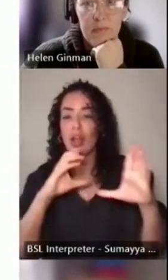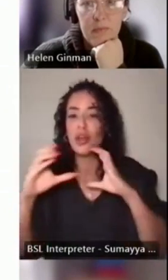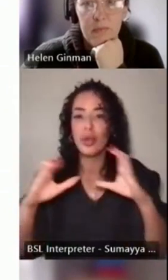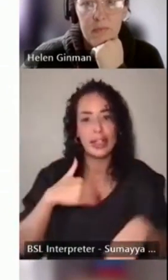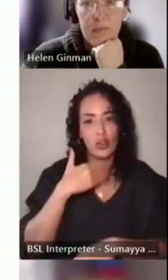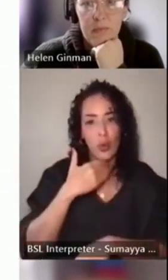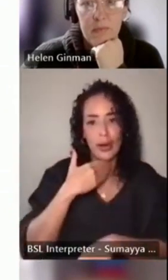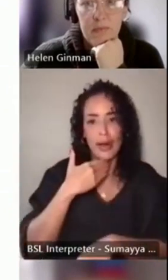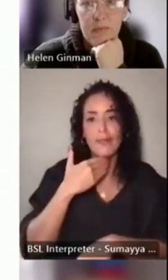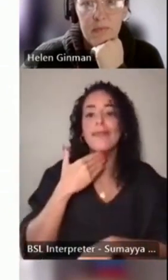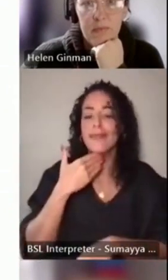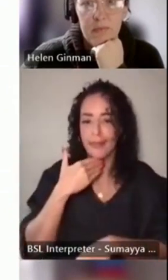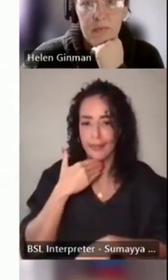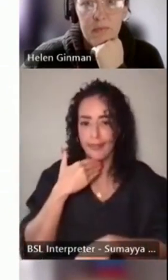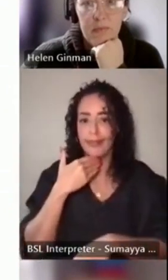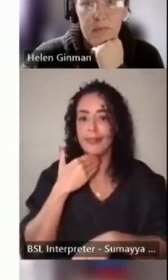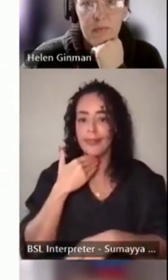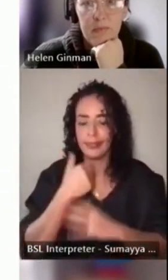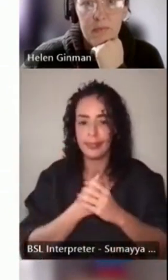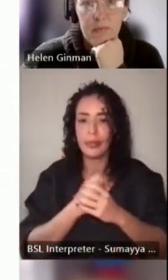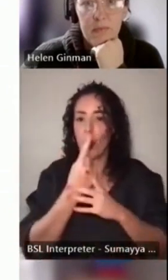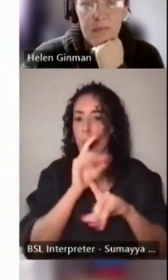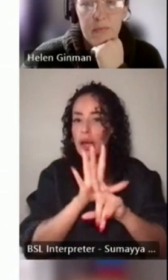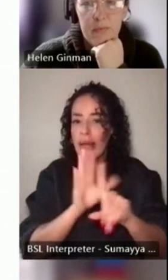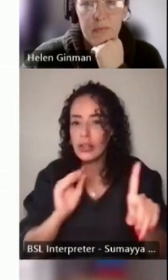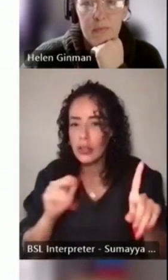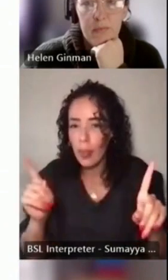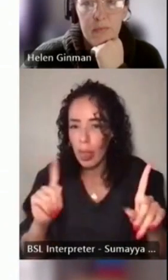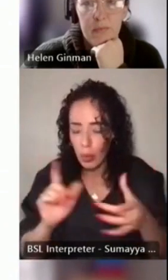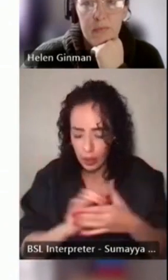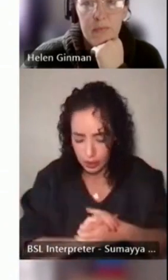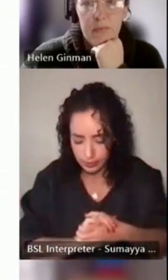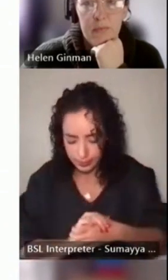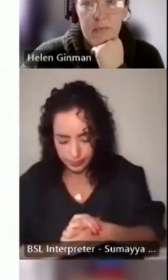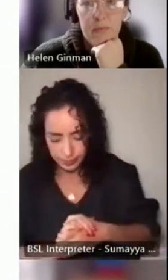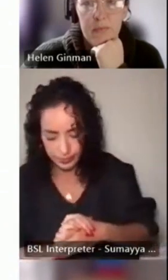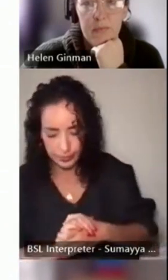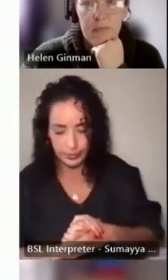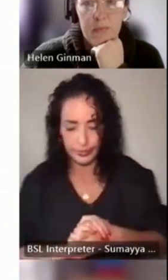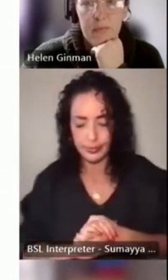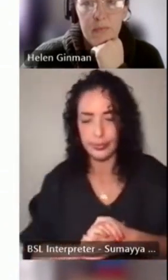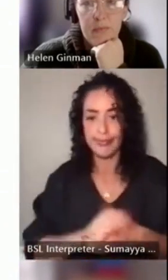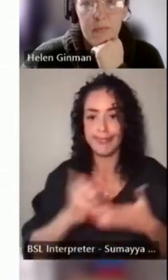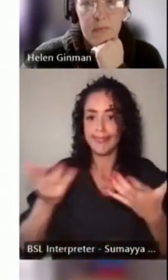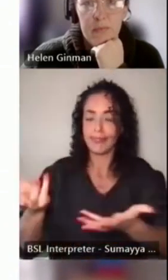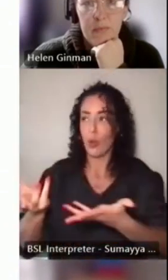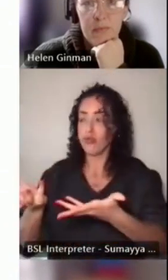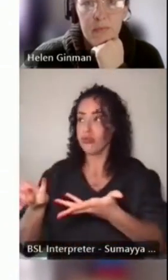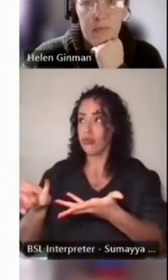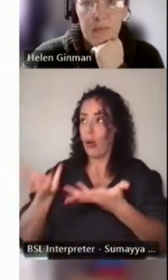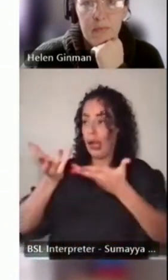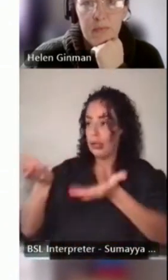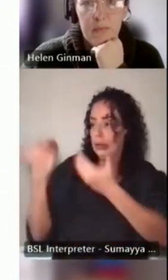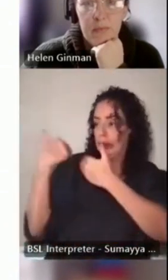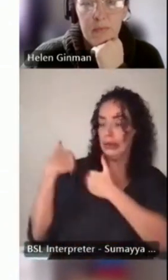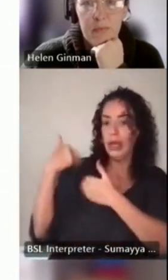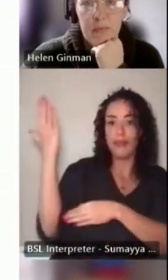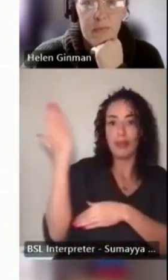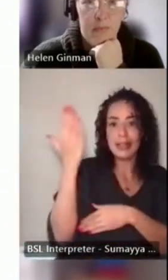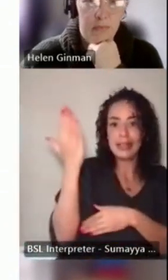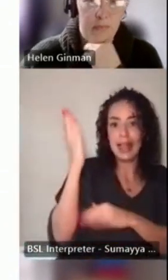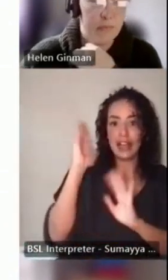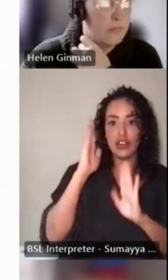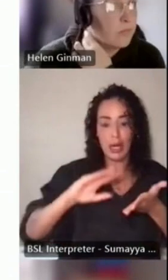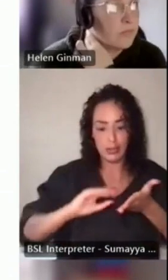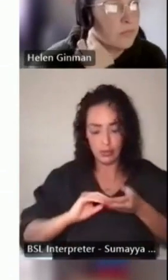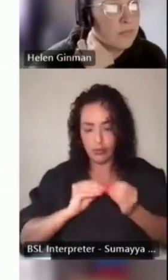communication. So an example of this might be you've been given a presentation to design and